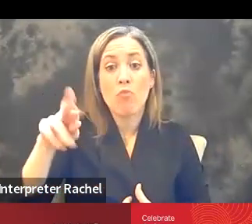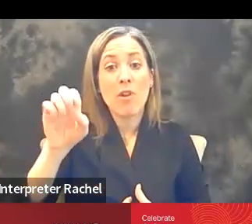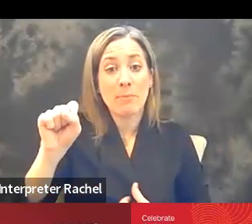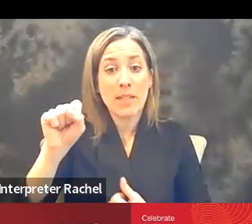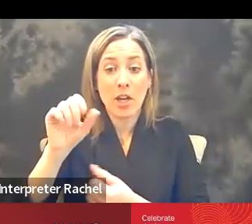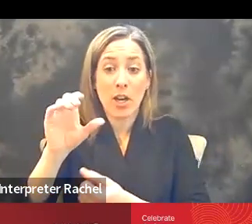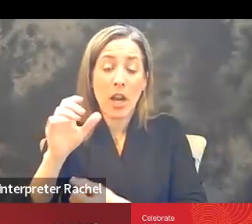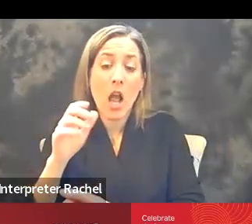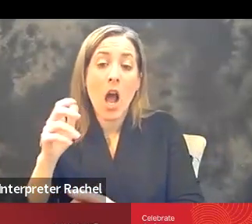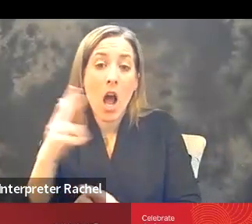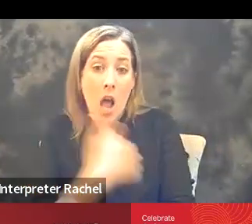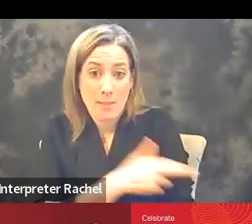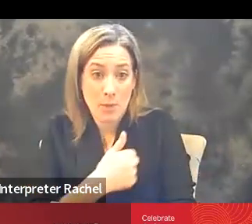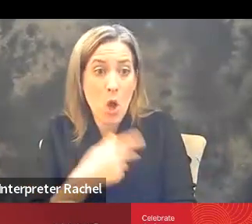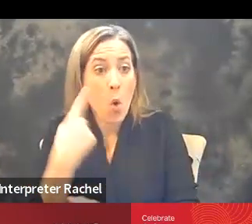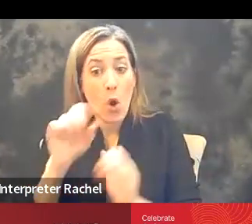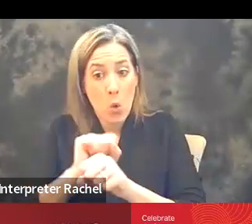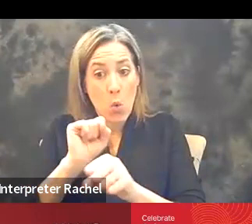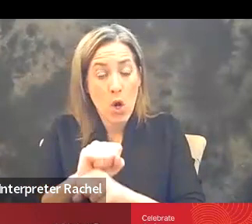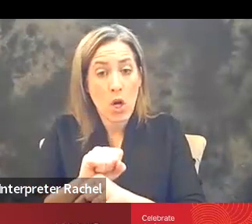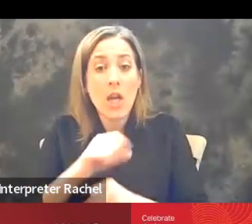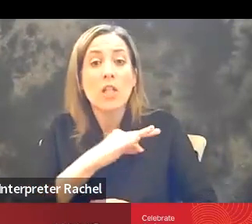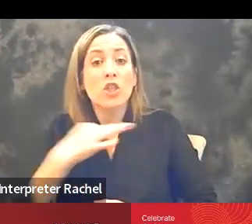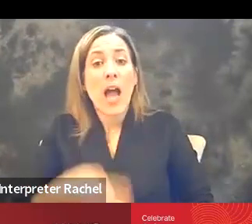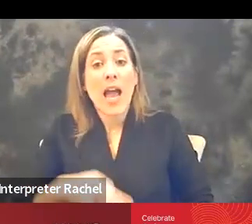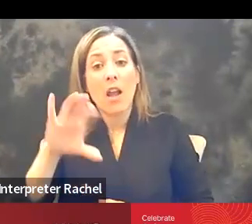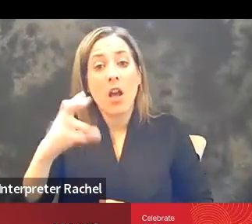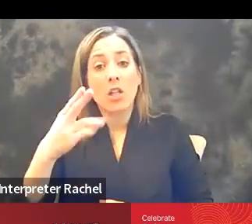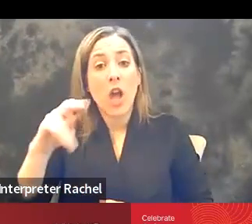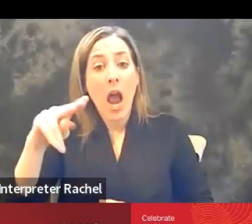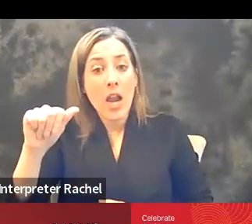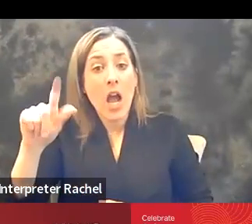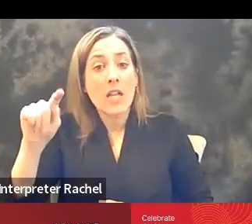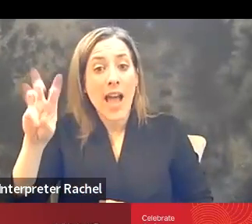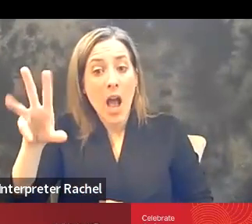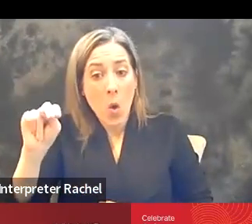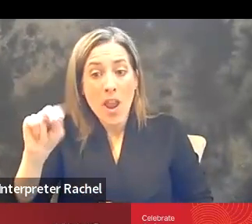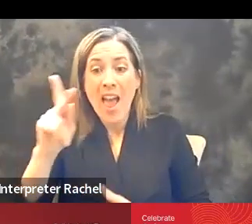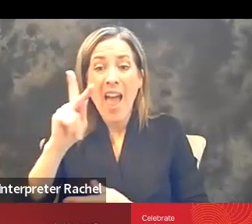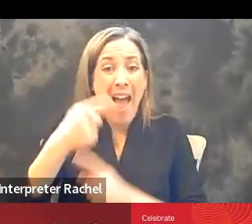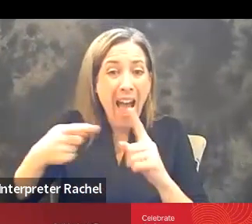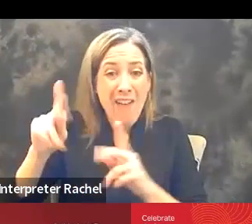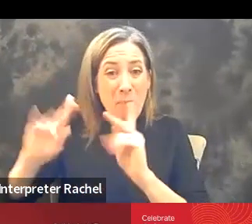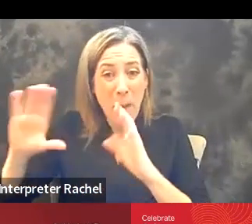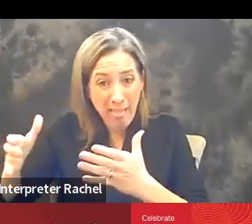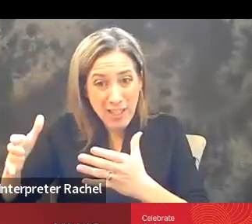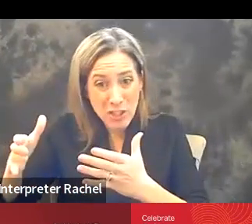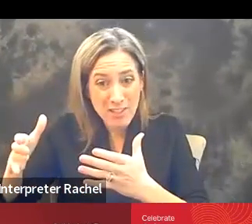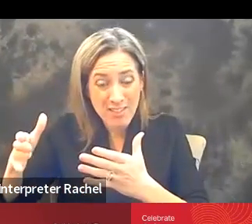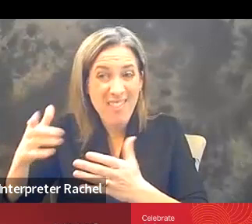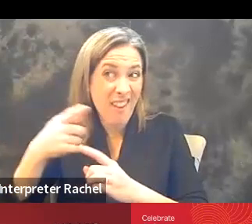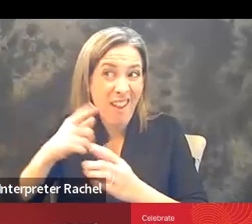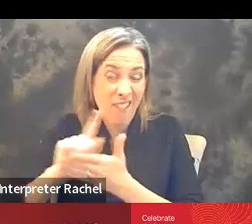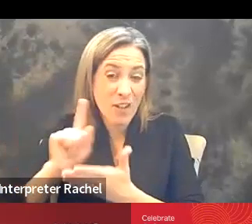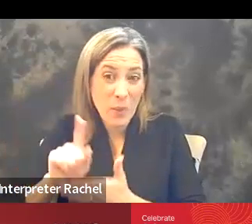work in Chinatown, and easily half of my patient population on any given week speaks various different dialects of